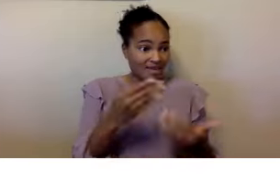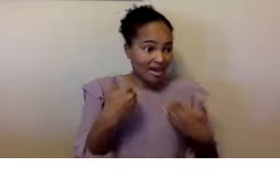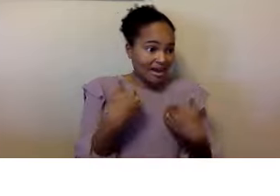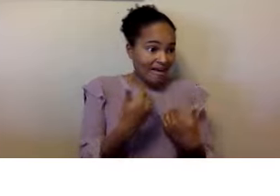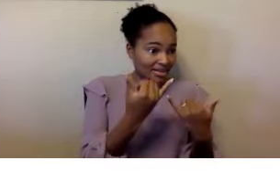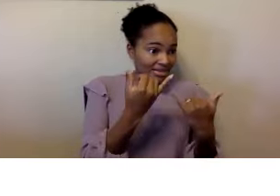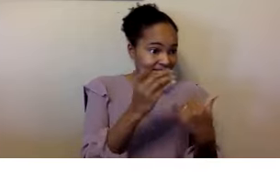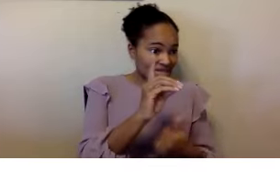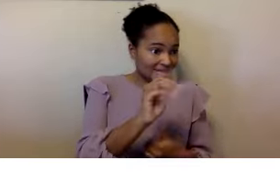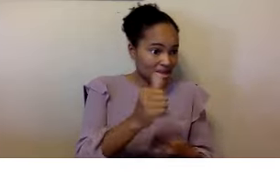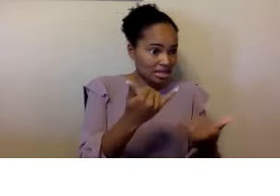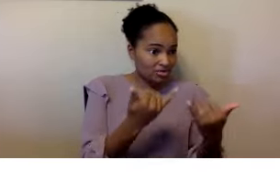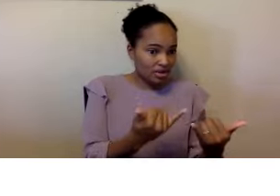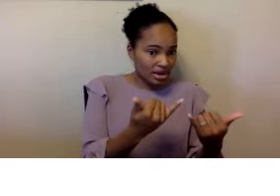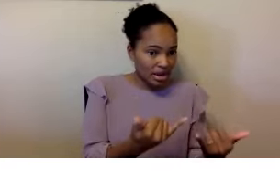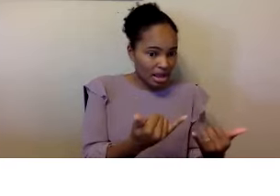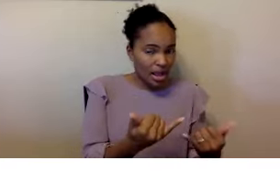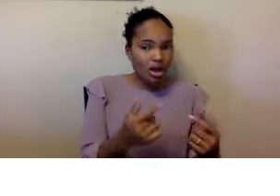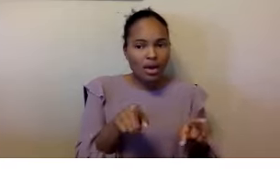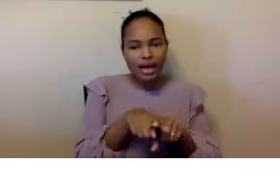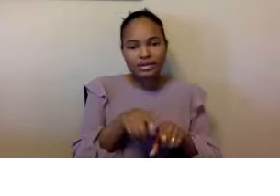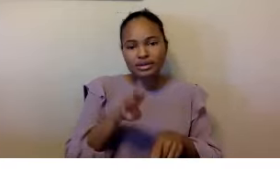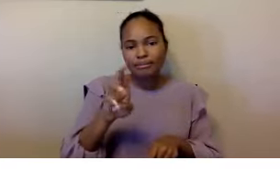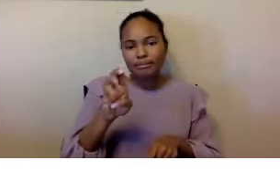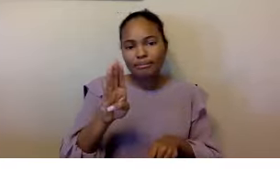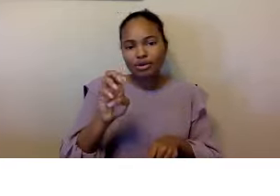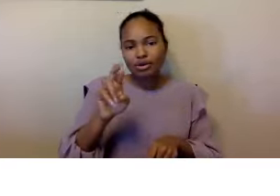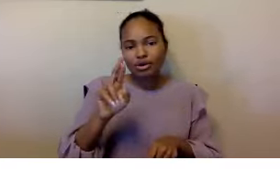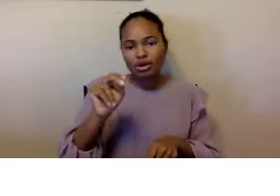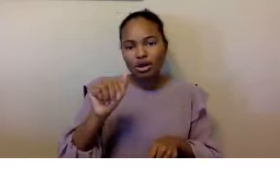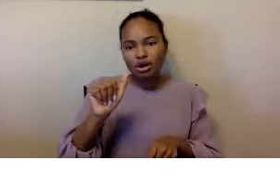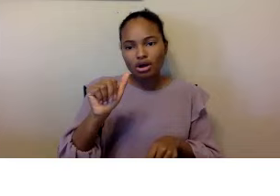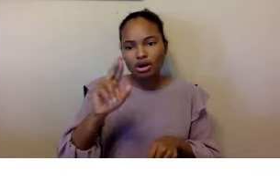currently, as Bernard mentioned,